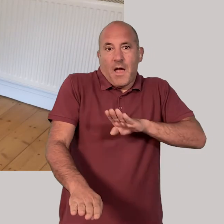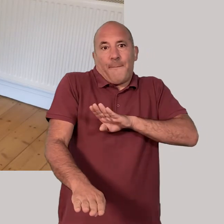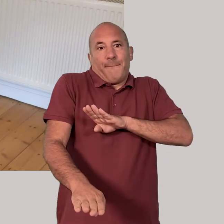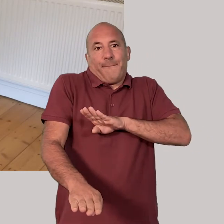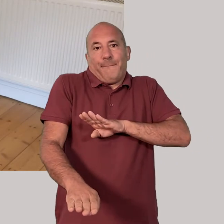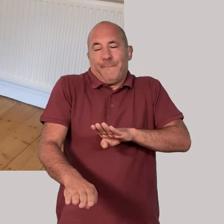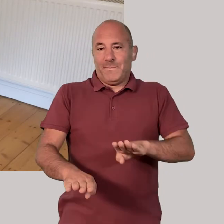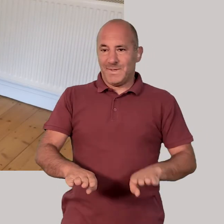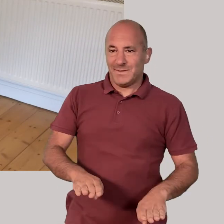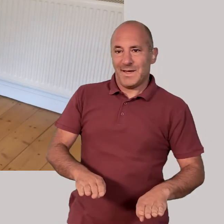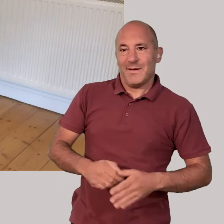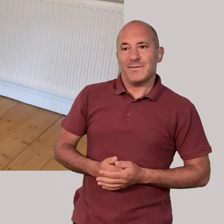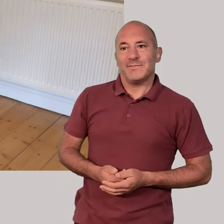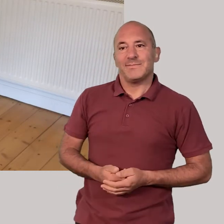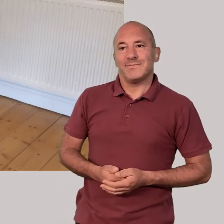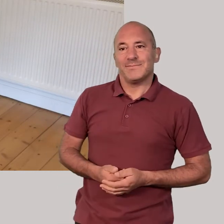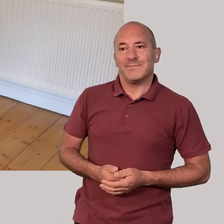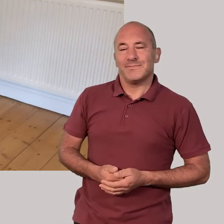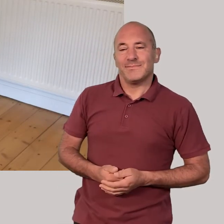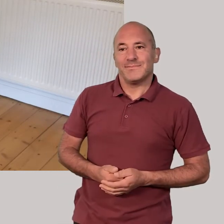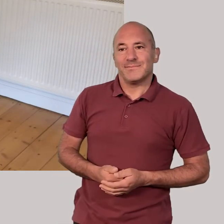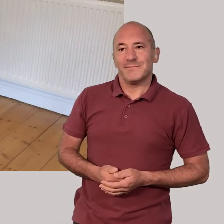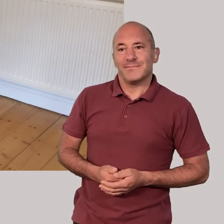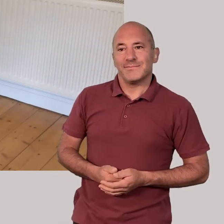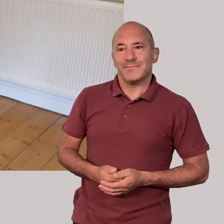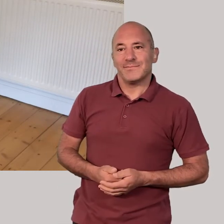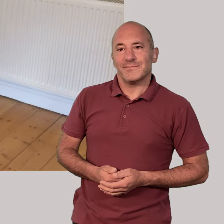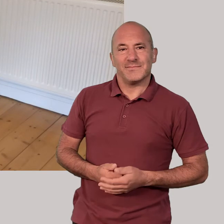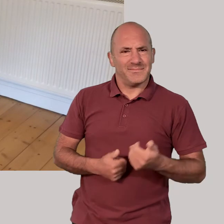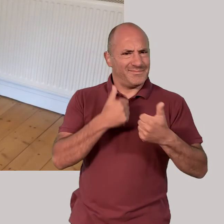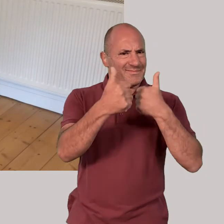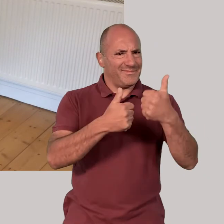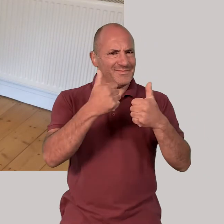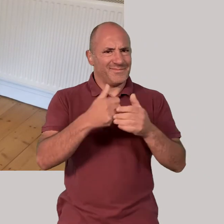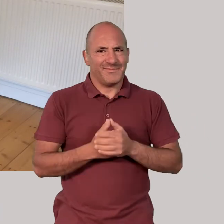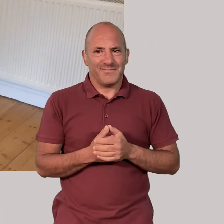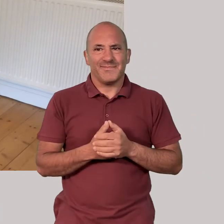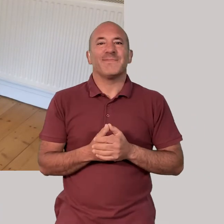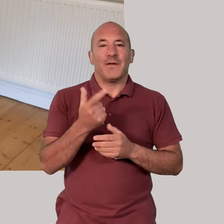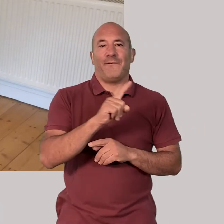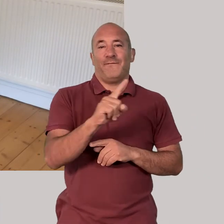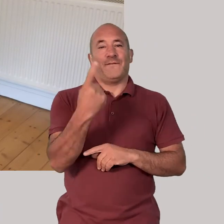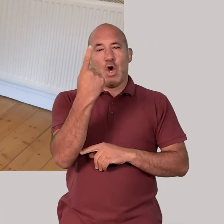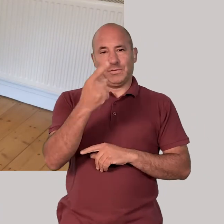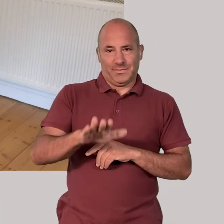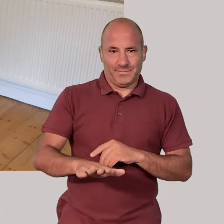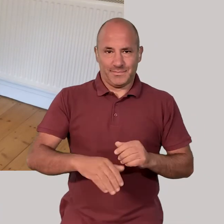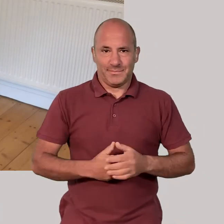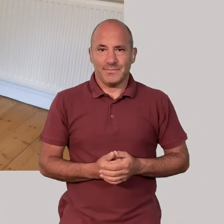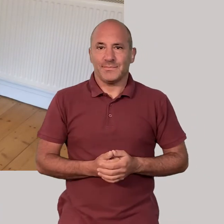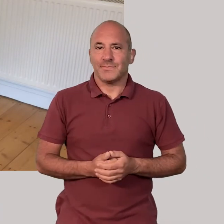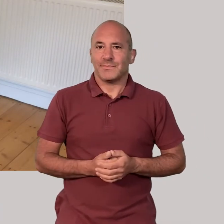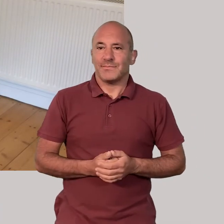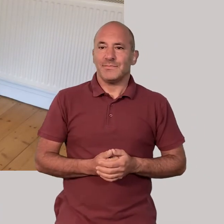down, and up, and down. Well done. And go back to the first side